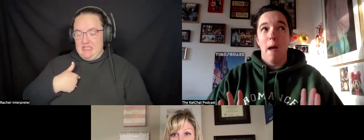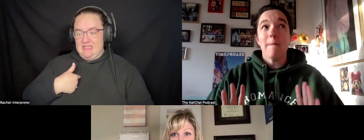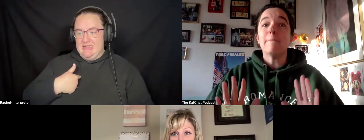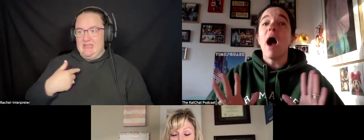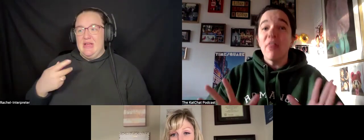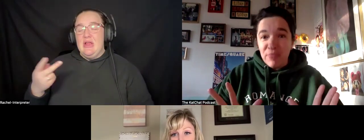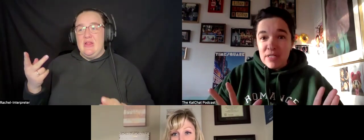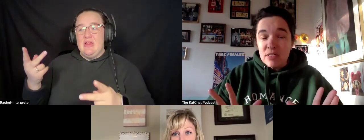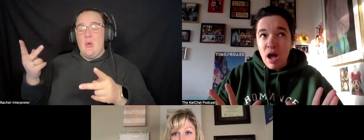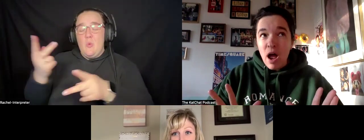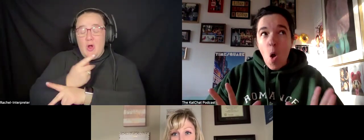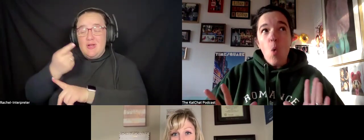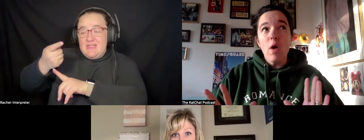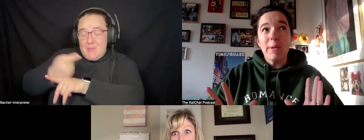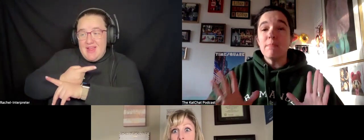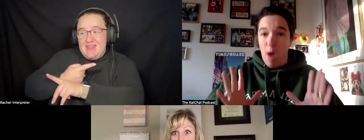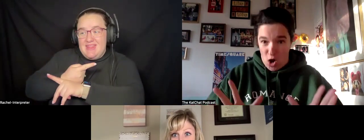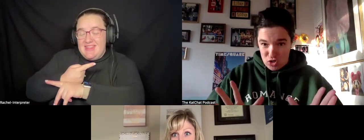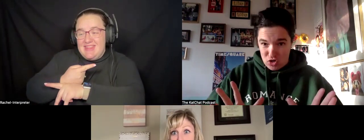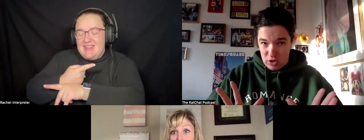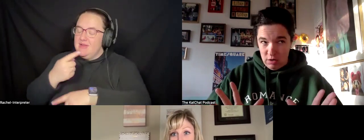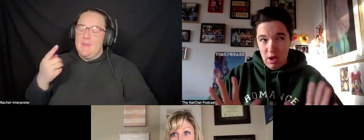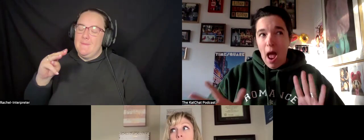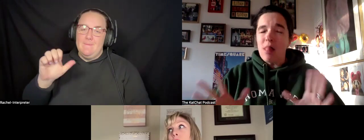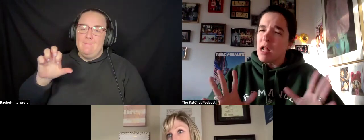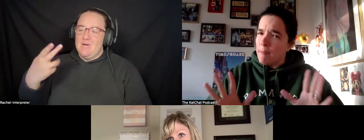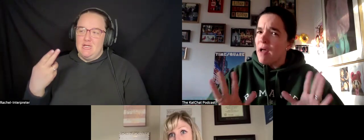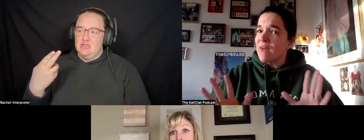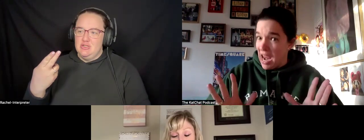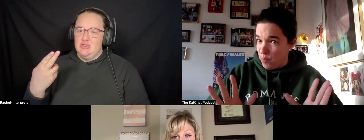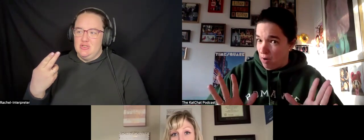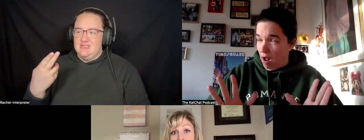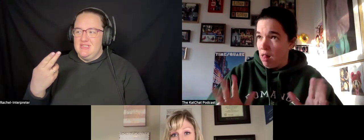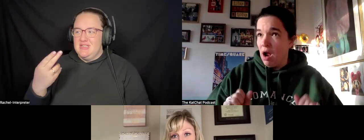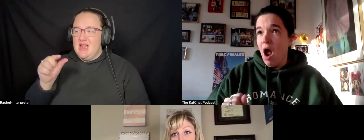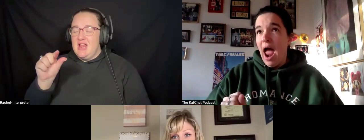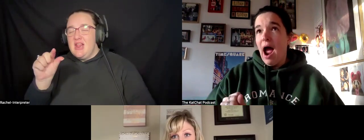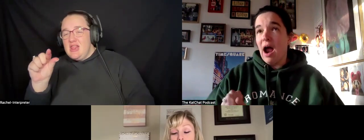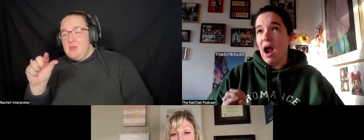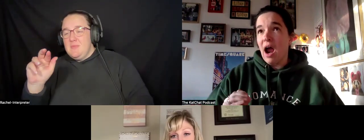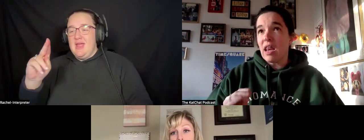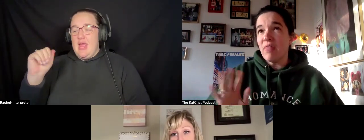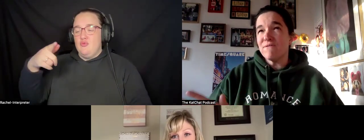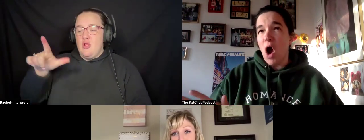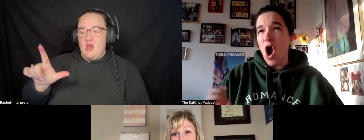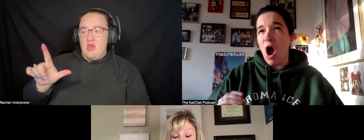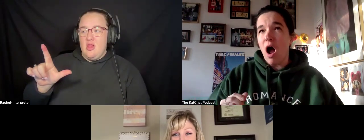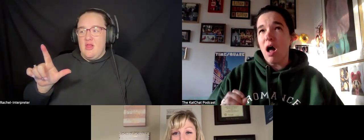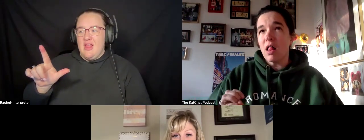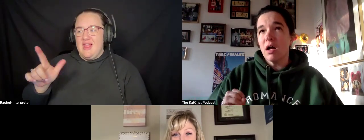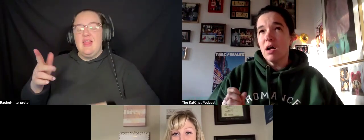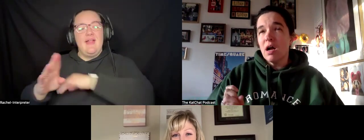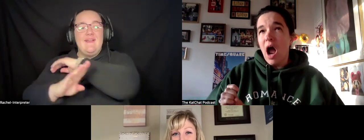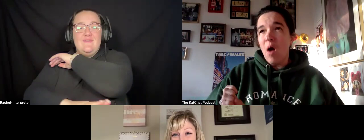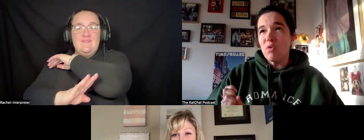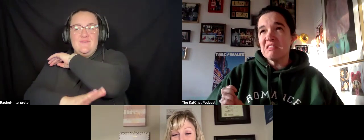worst month would be March, a little bit of April, and in the